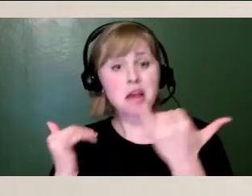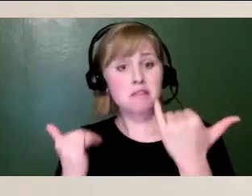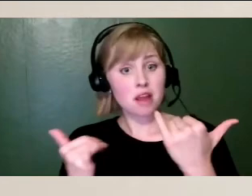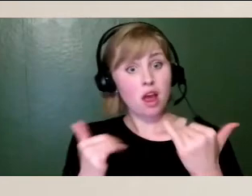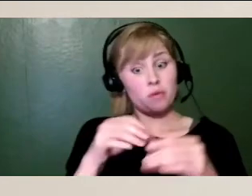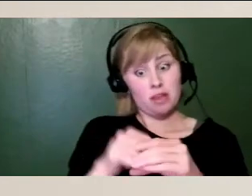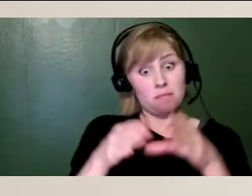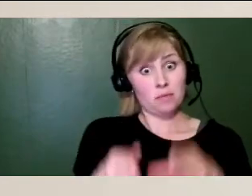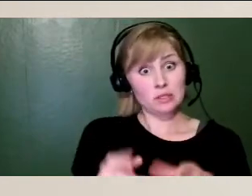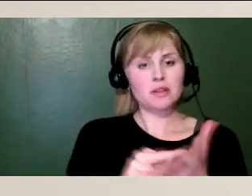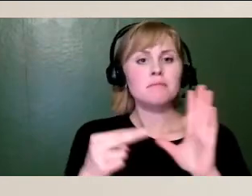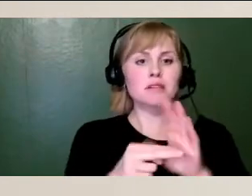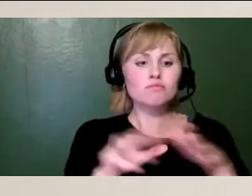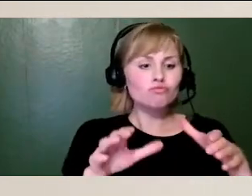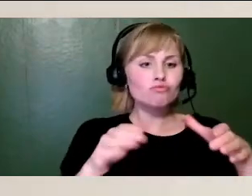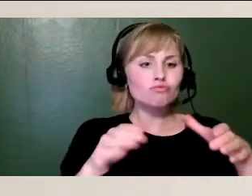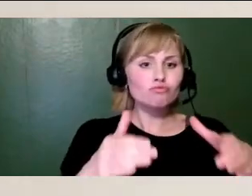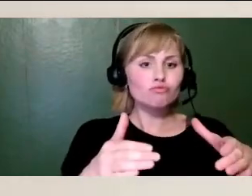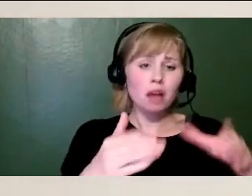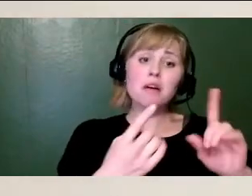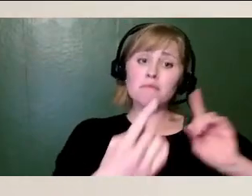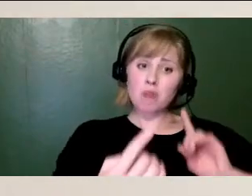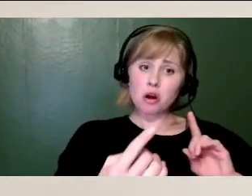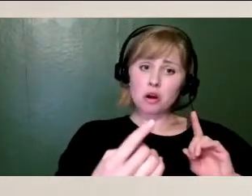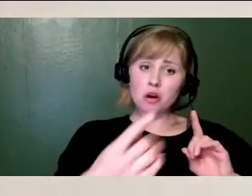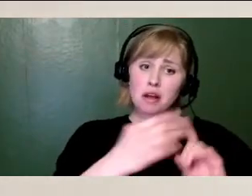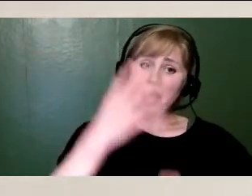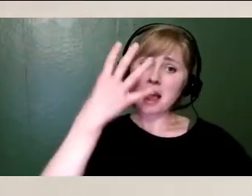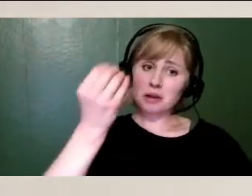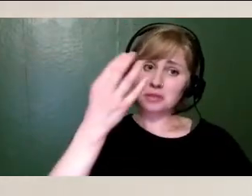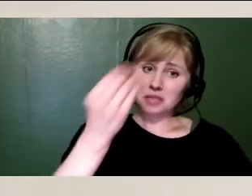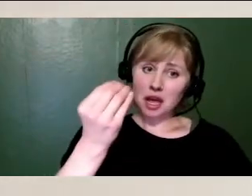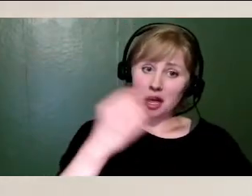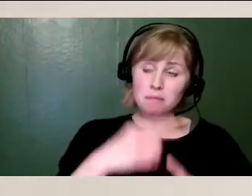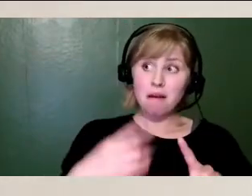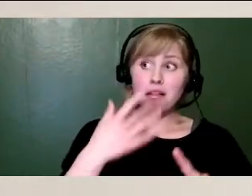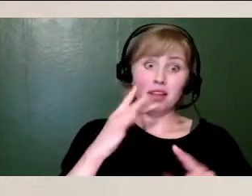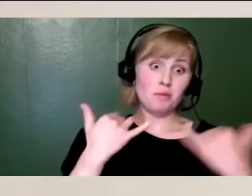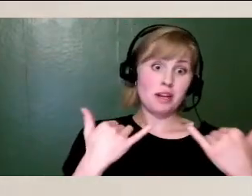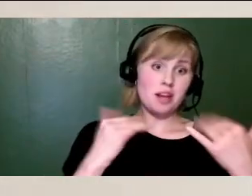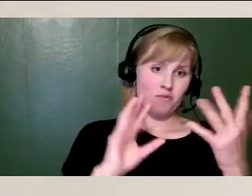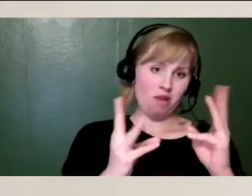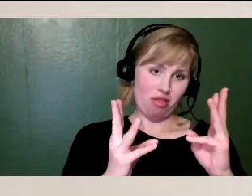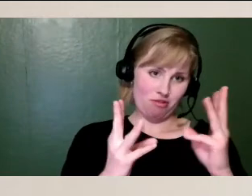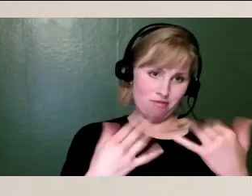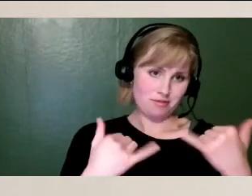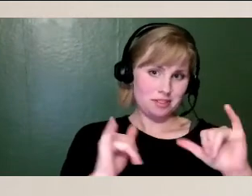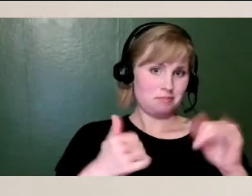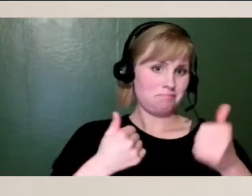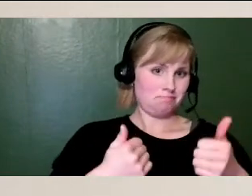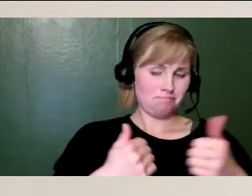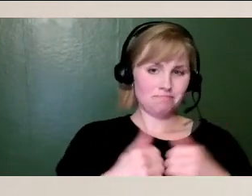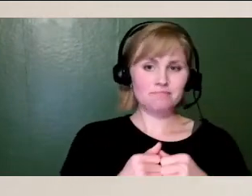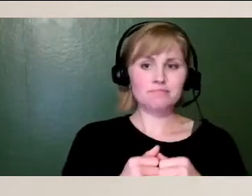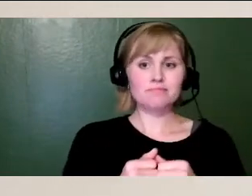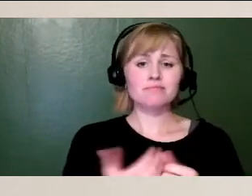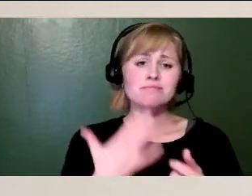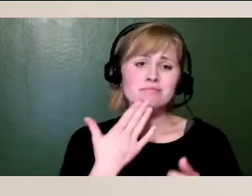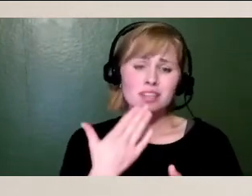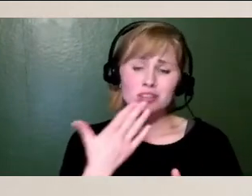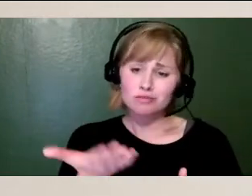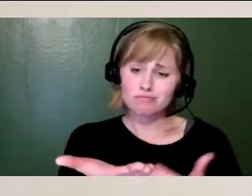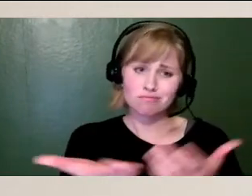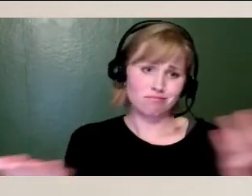is embracing the unknowns and the uncertainty along with the rest of QL, who have welcomed us with open arms. Our admin is